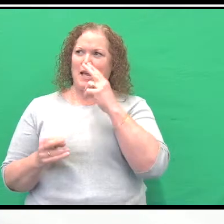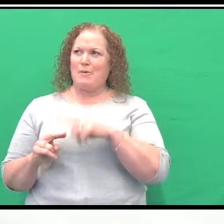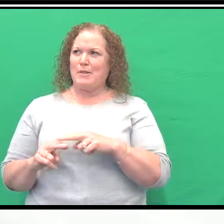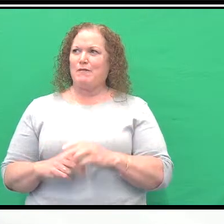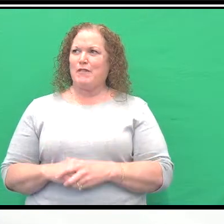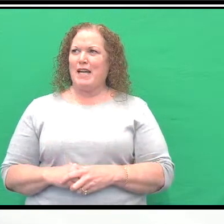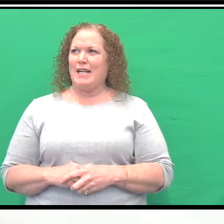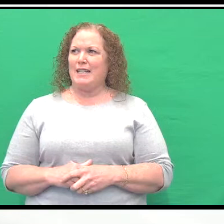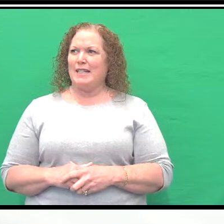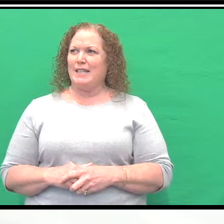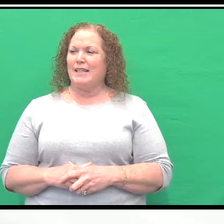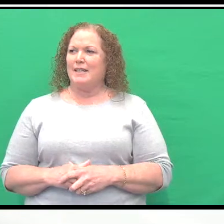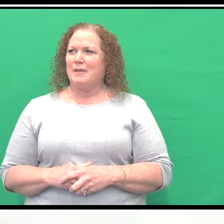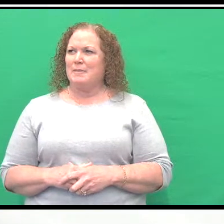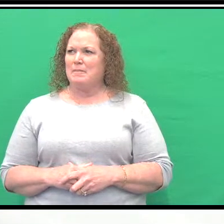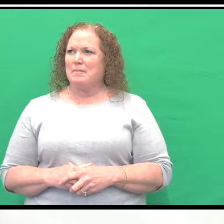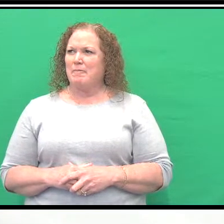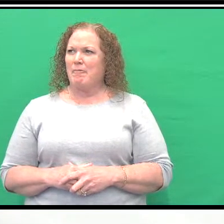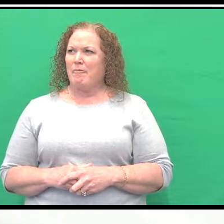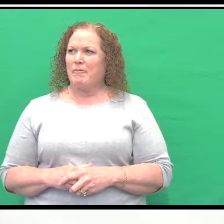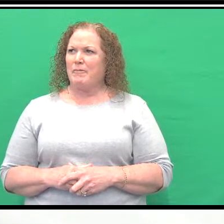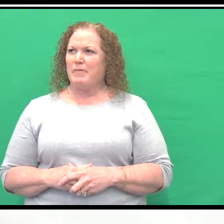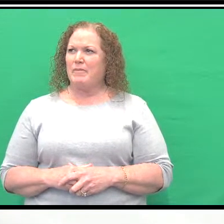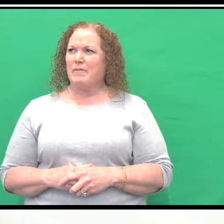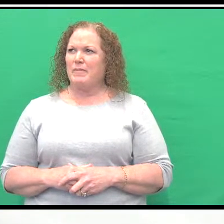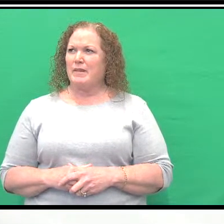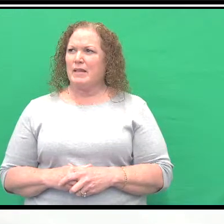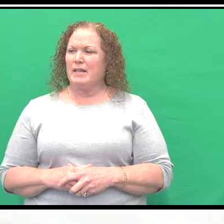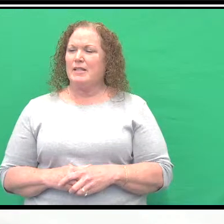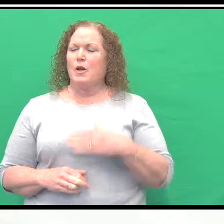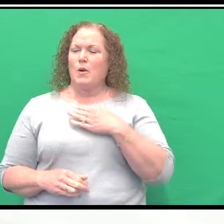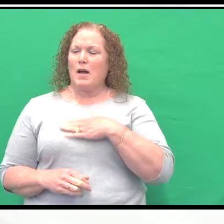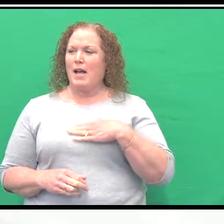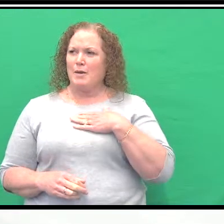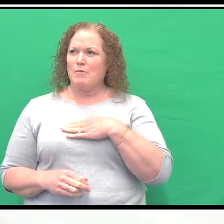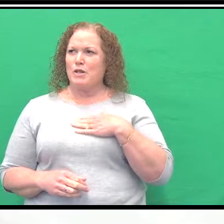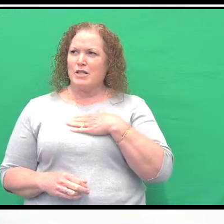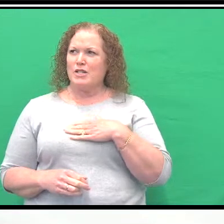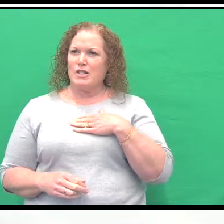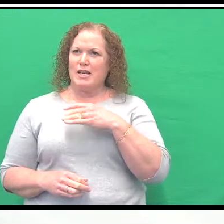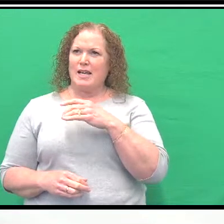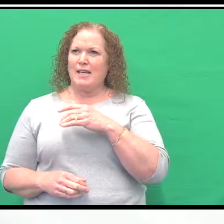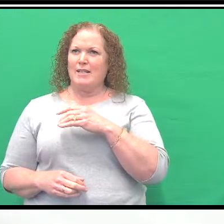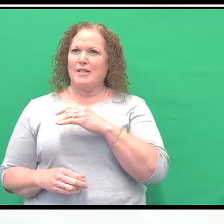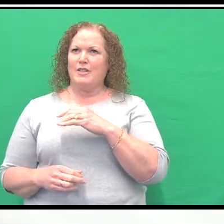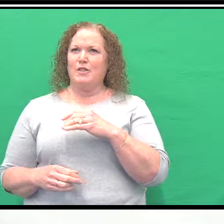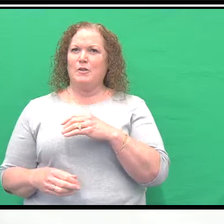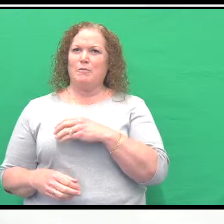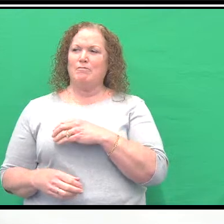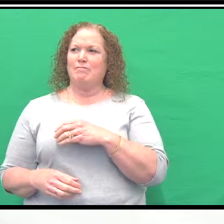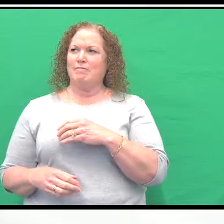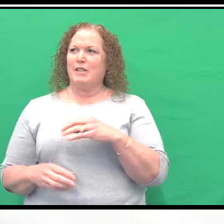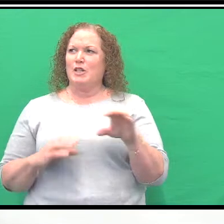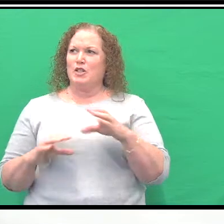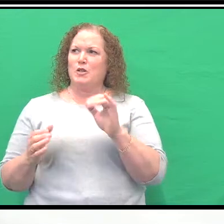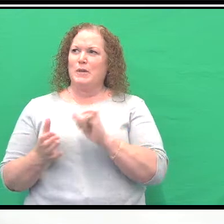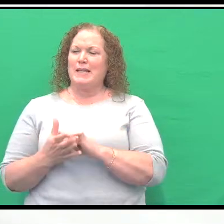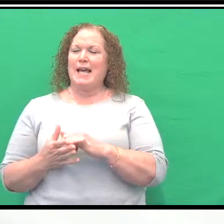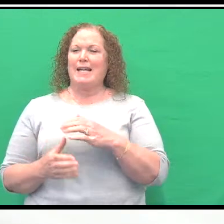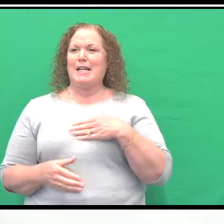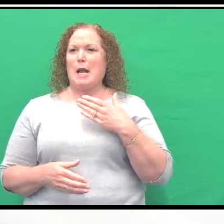learning into action. So overall, I really appreciate you guys doing that, and I think it's been a big help. So thank you. And I'm glad you ordered more.